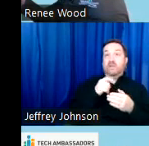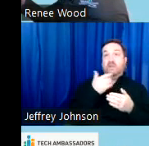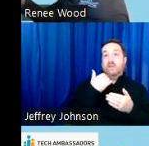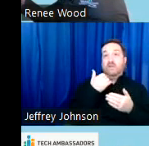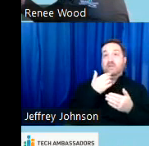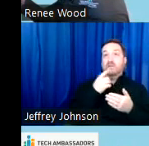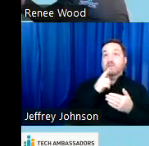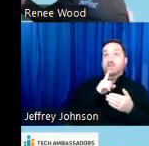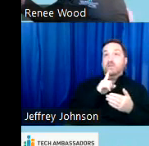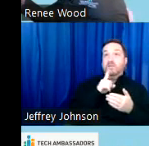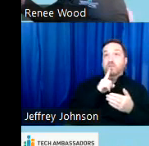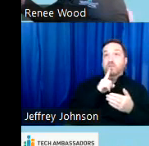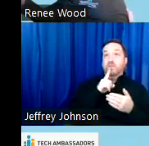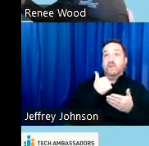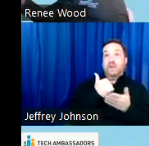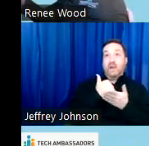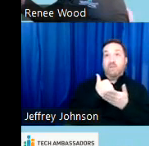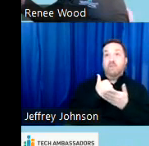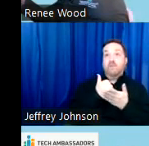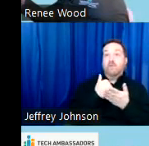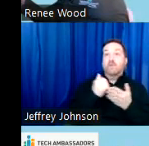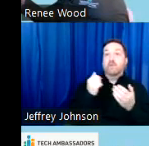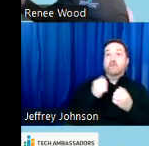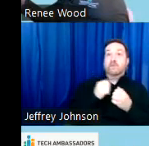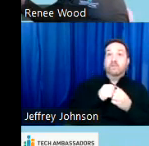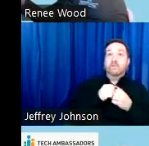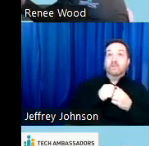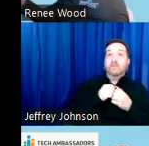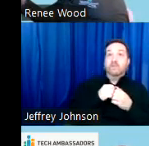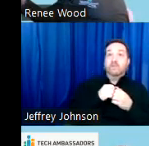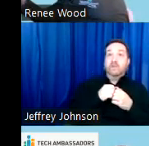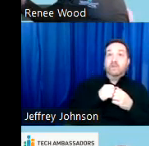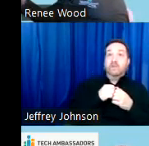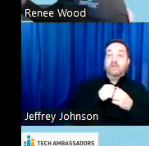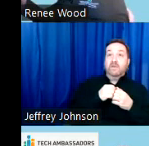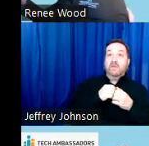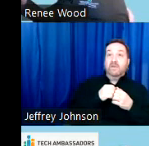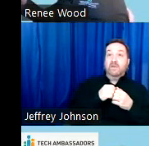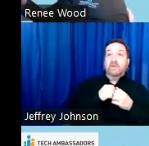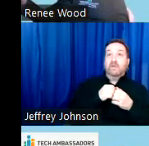device that could be used for many different